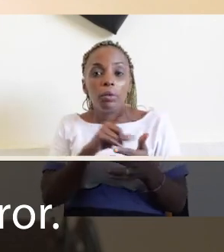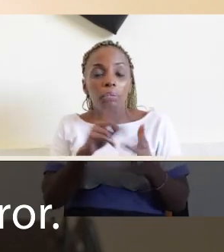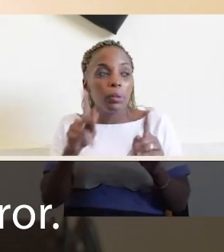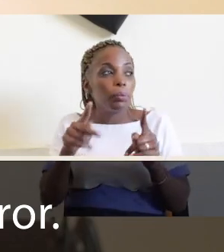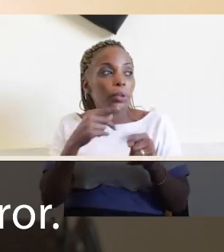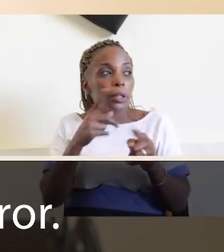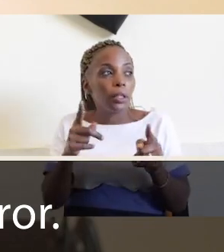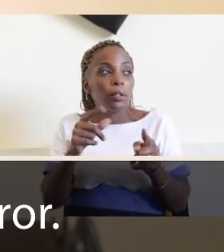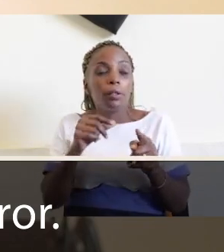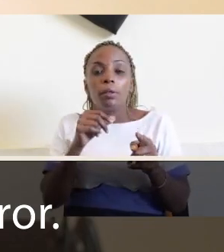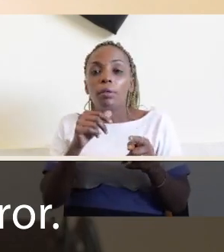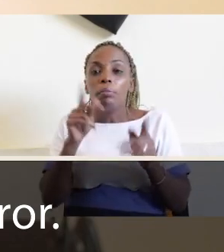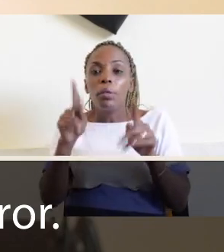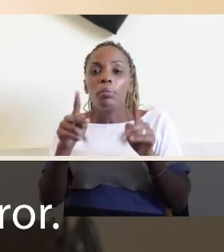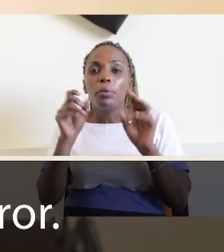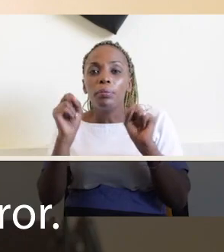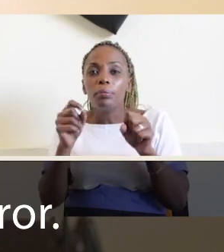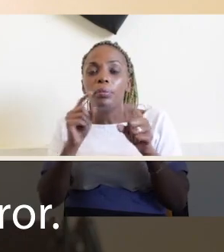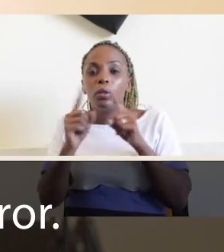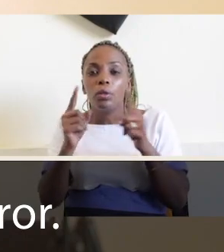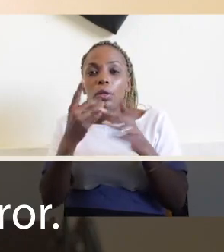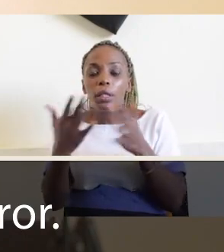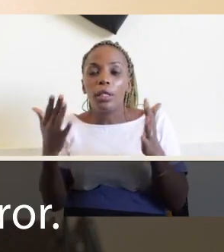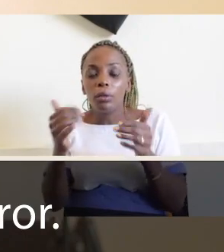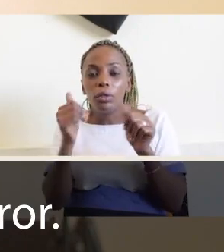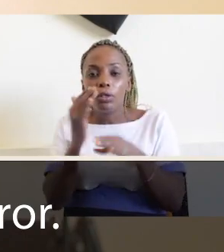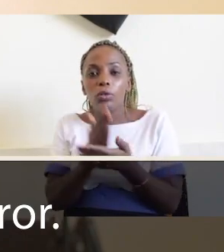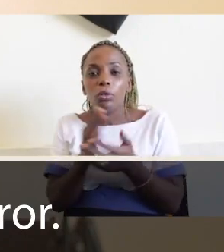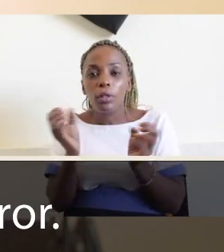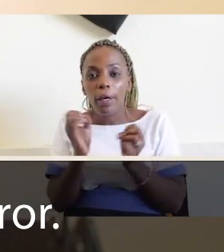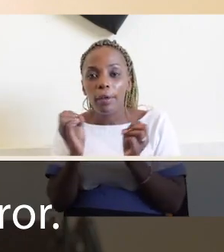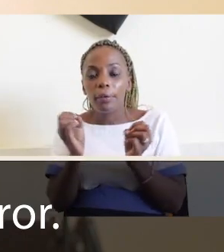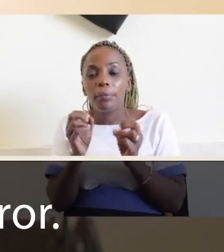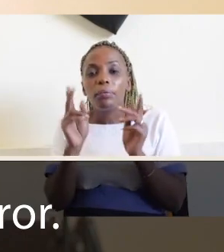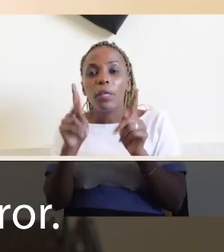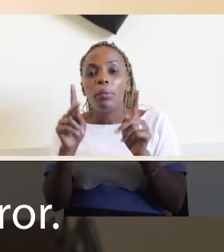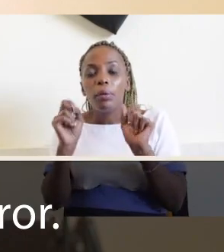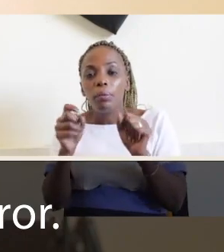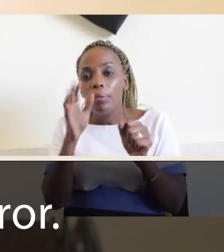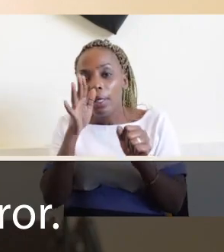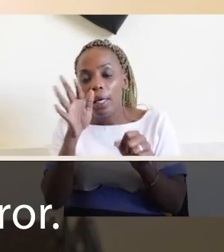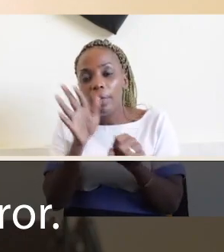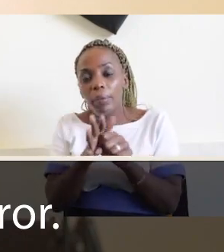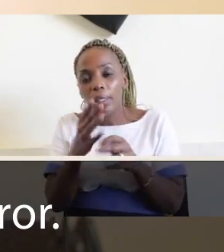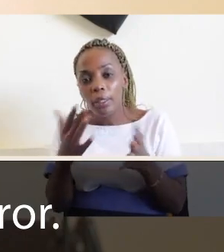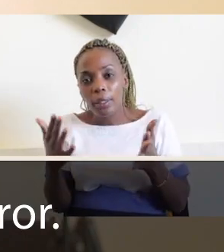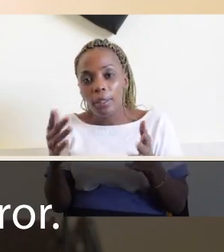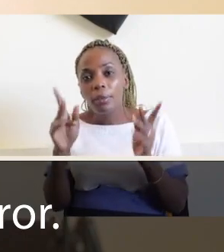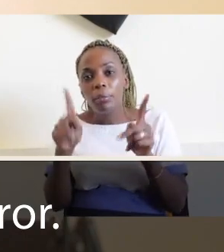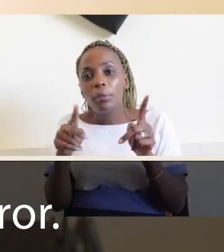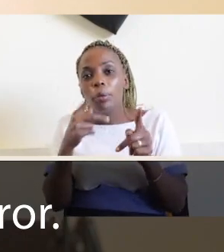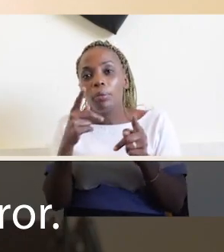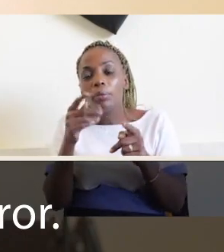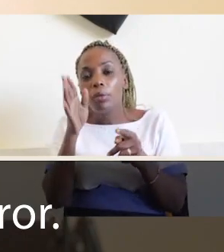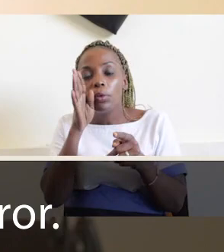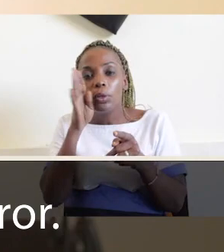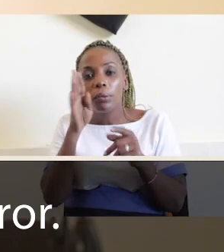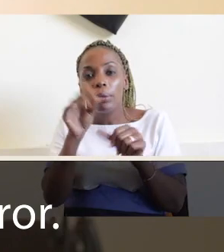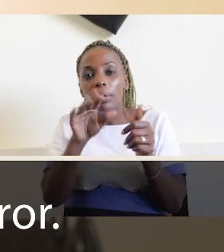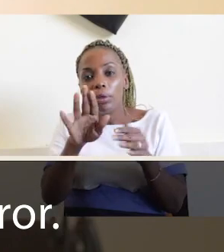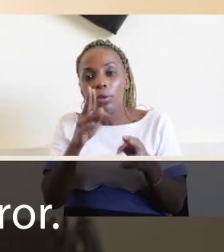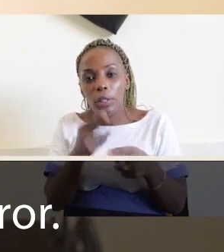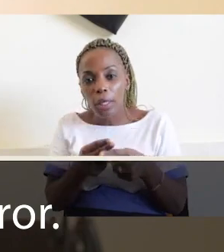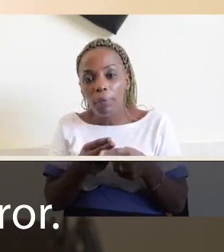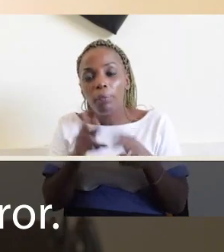people will say things about you which are not true. They may accuse you of many things. They will gossip about